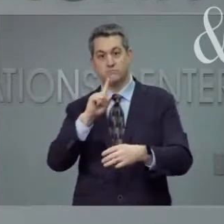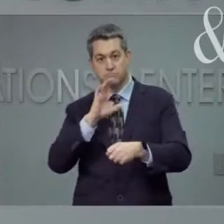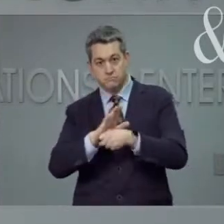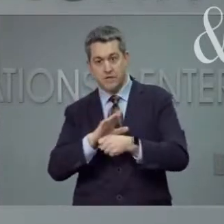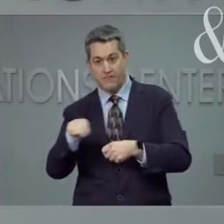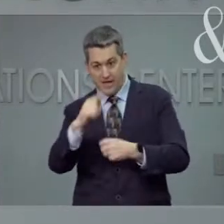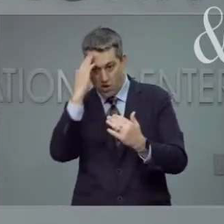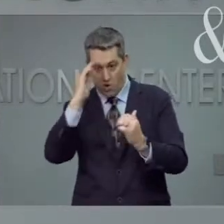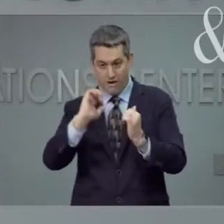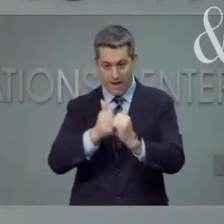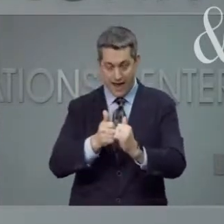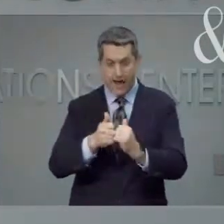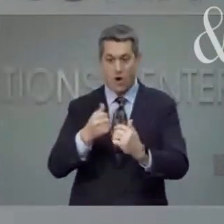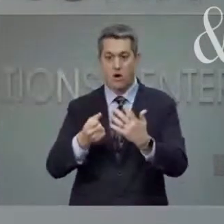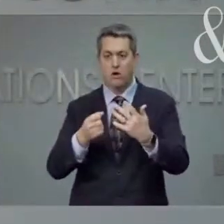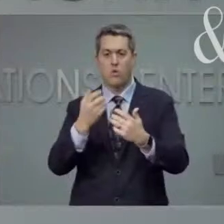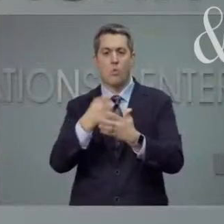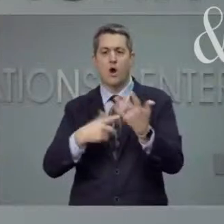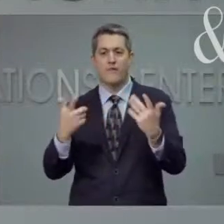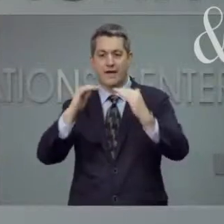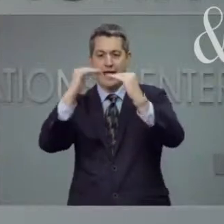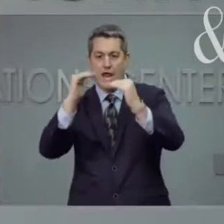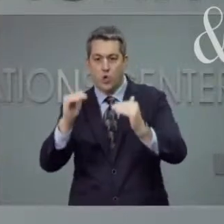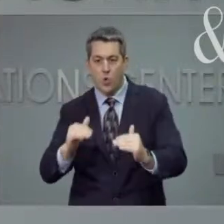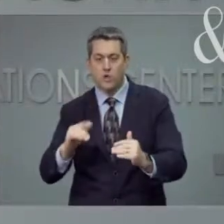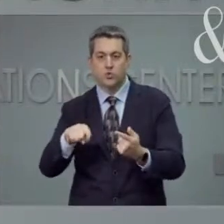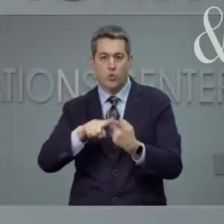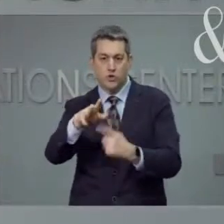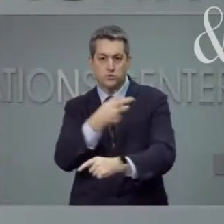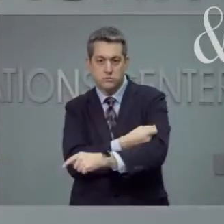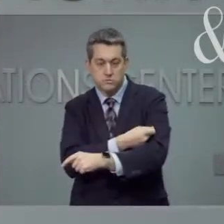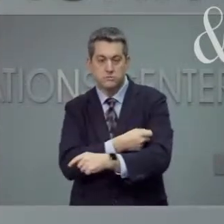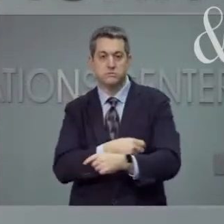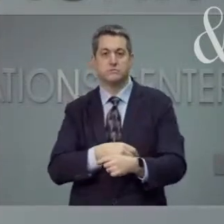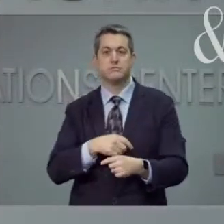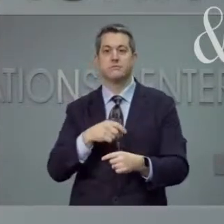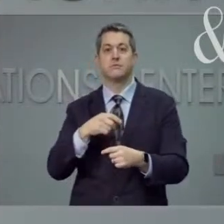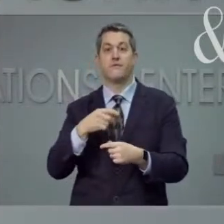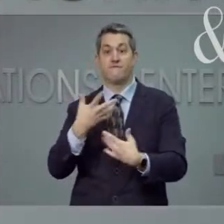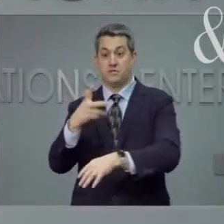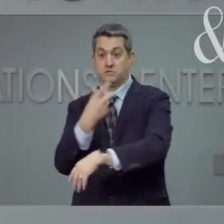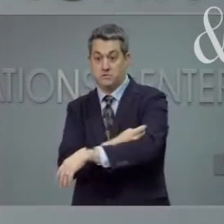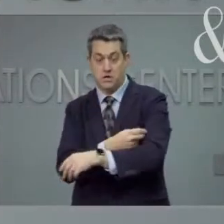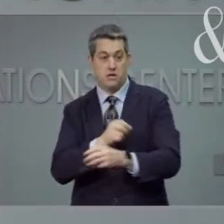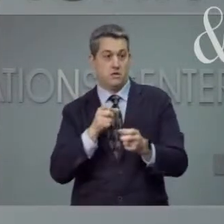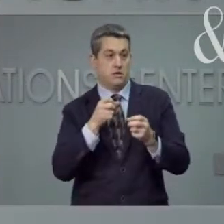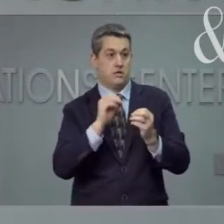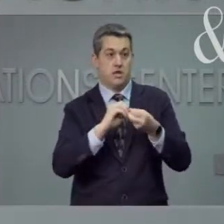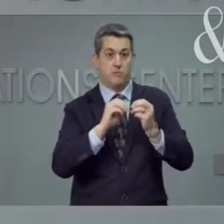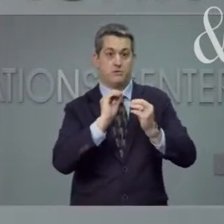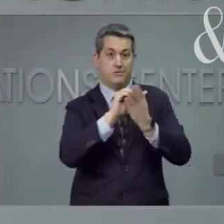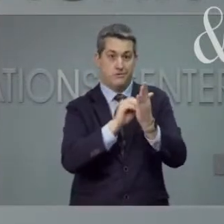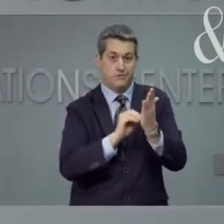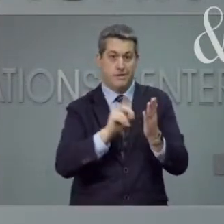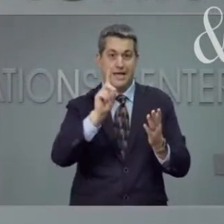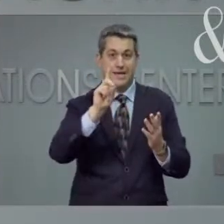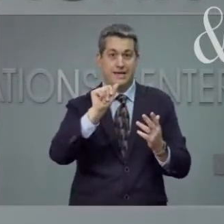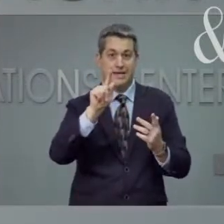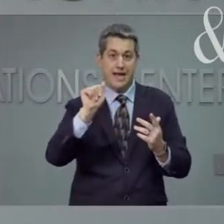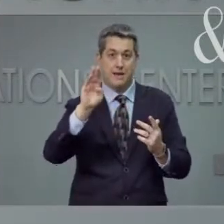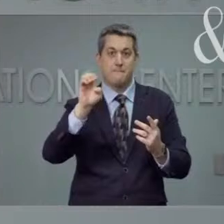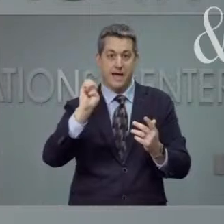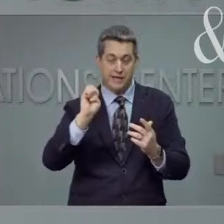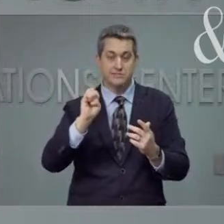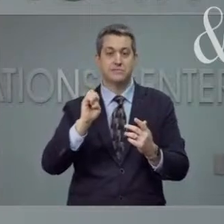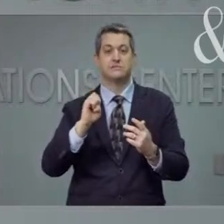priority categories, to make sure they know about putting the data in the database, to make sure they know the guidelines on how